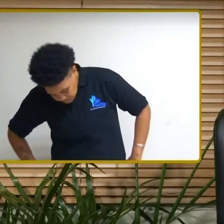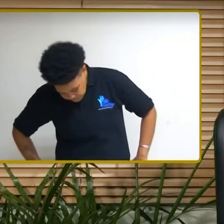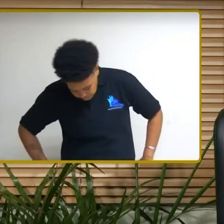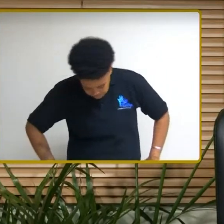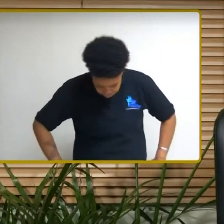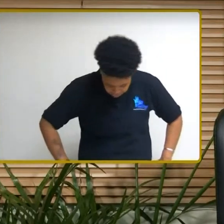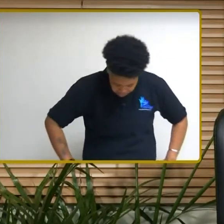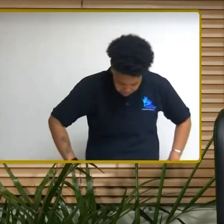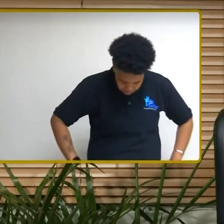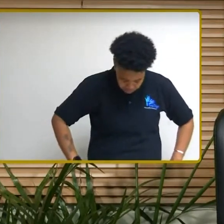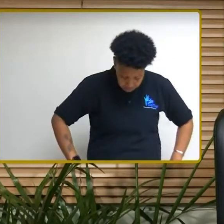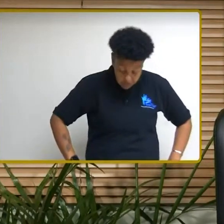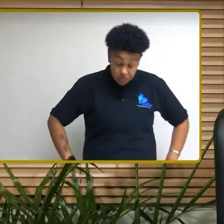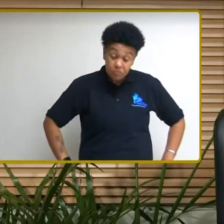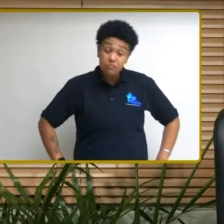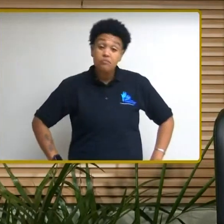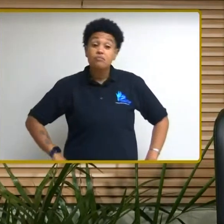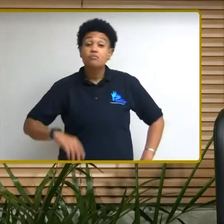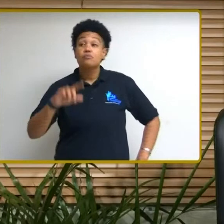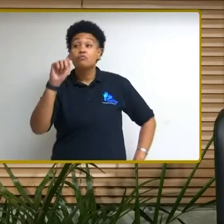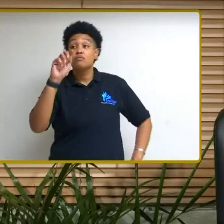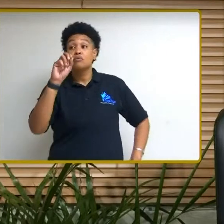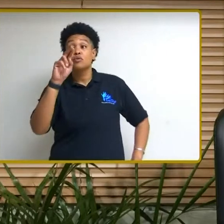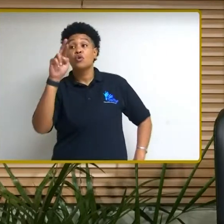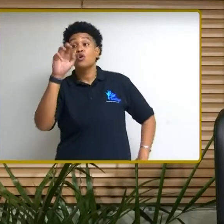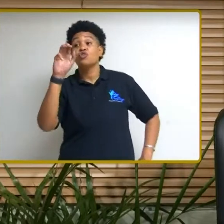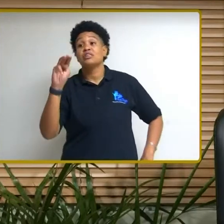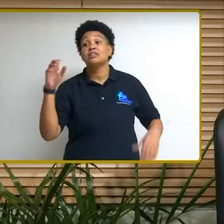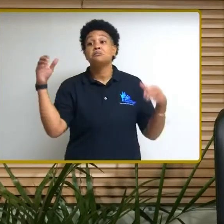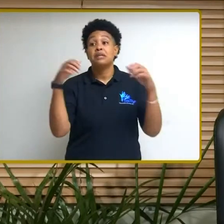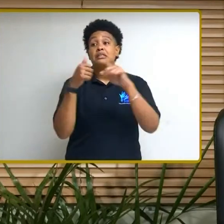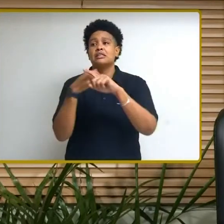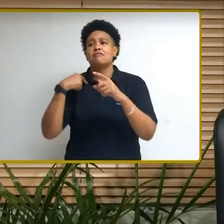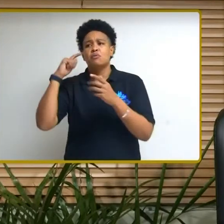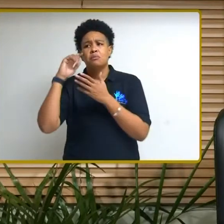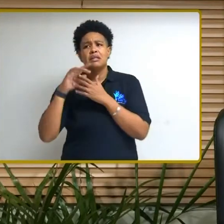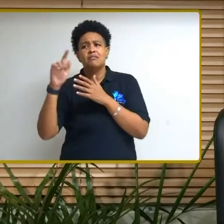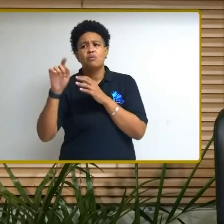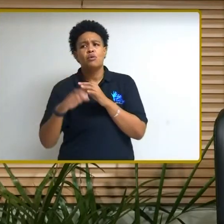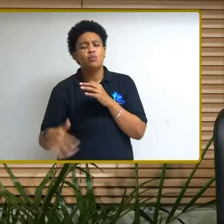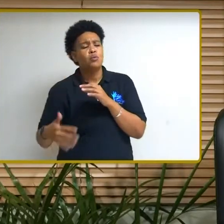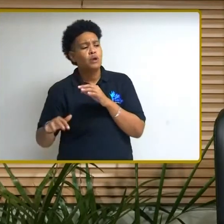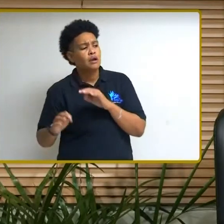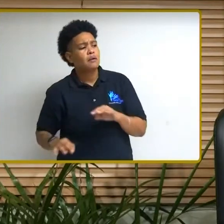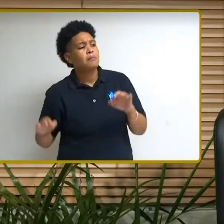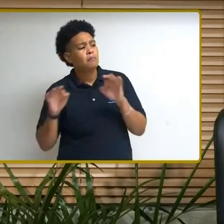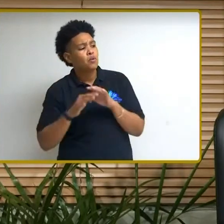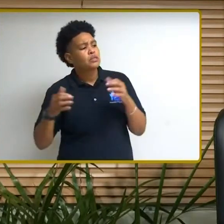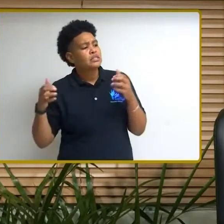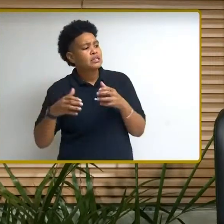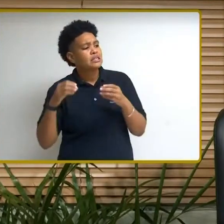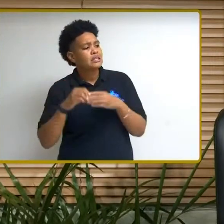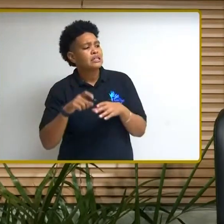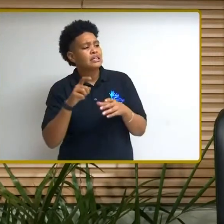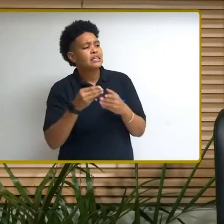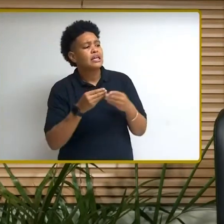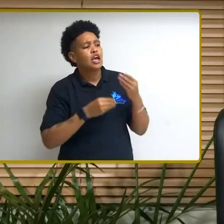we believe, is one of many very important sectors in